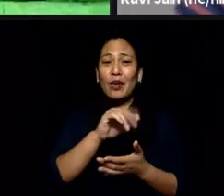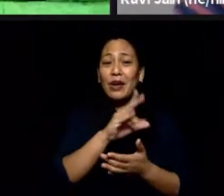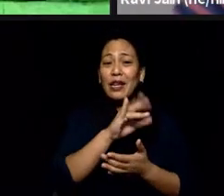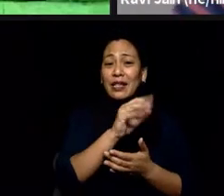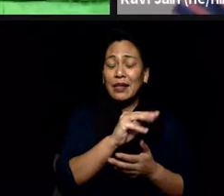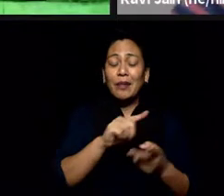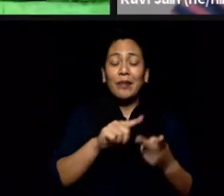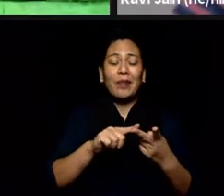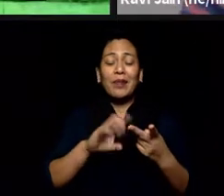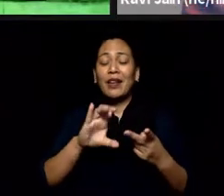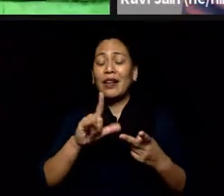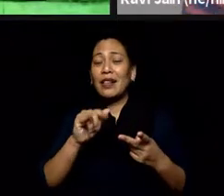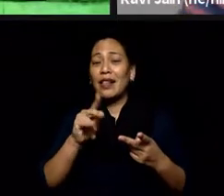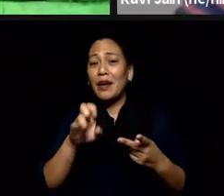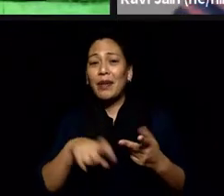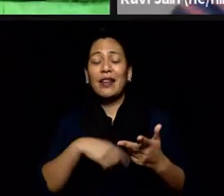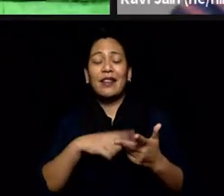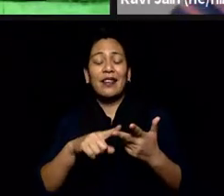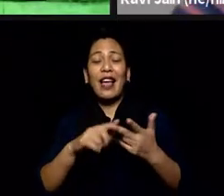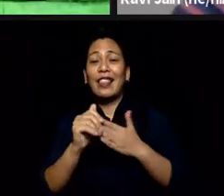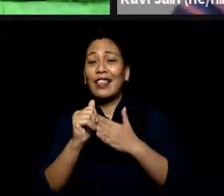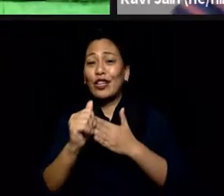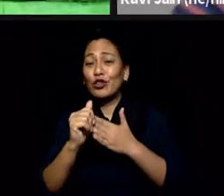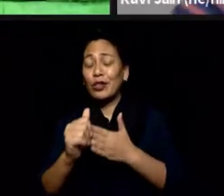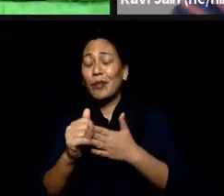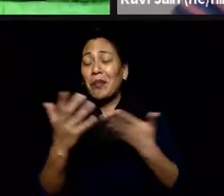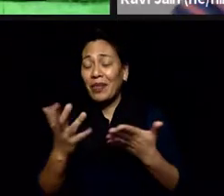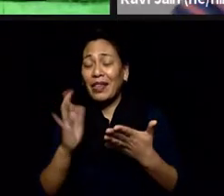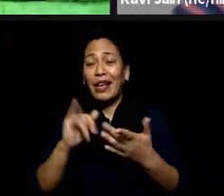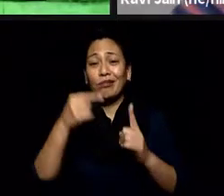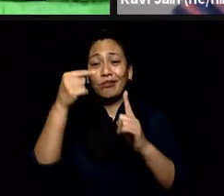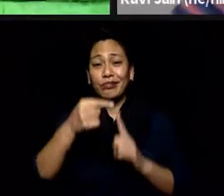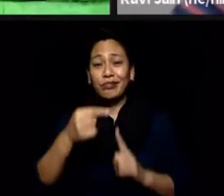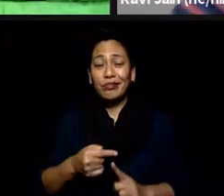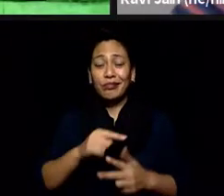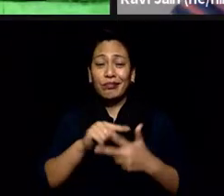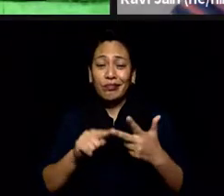cover leadership, which essentially was the proposal in the first place.